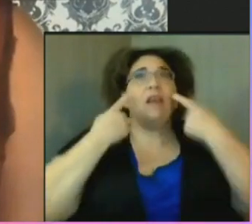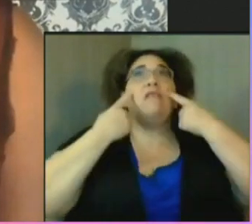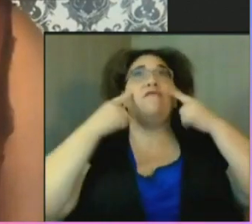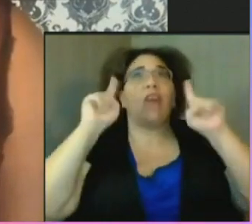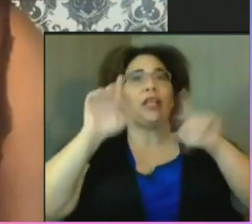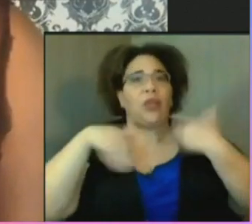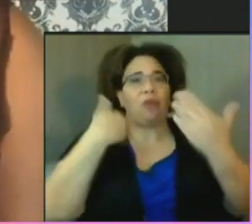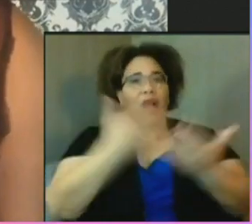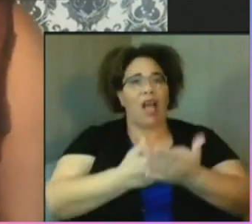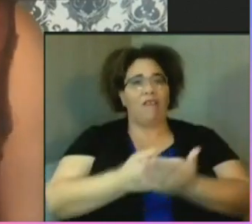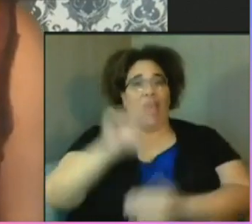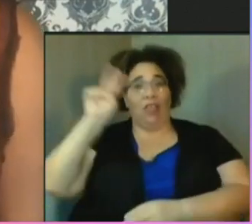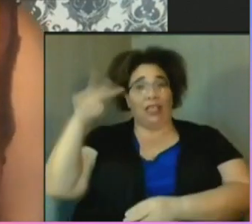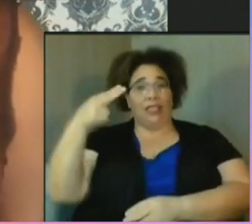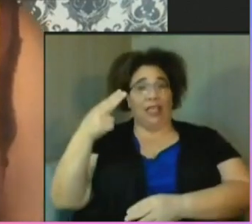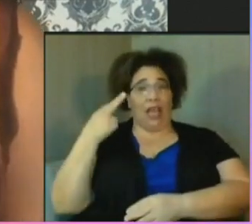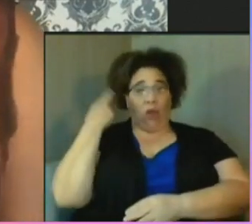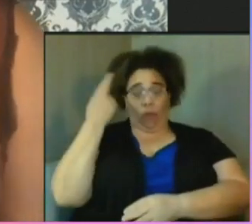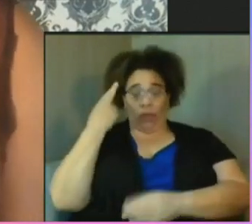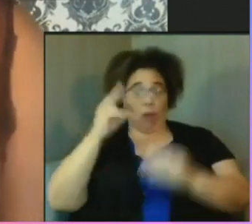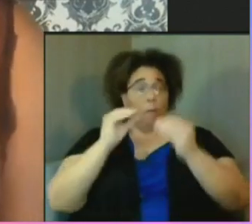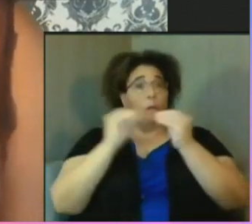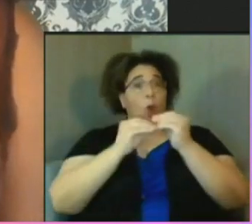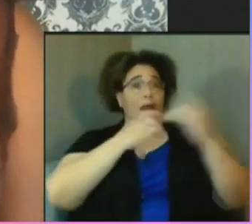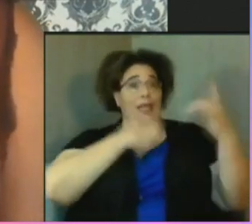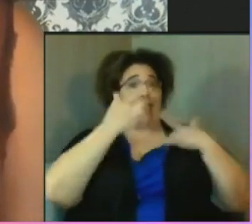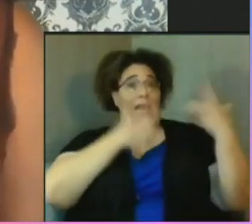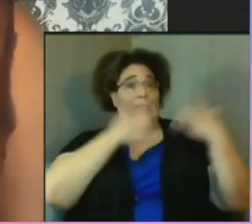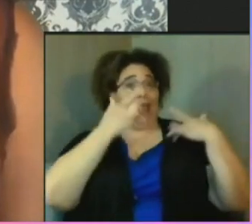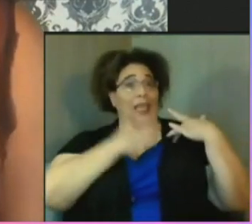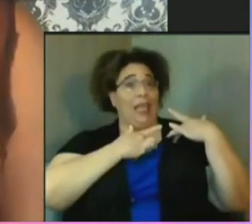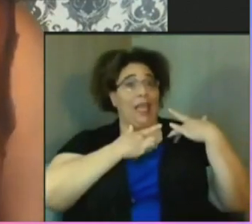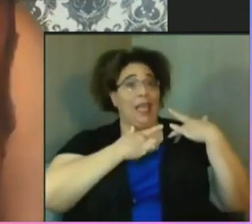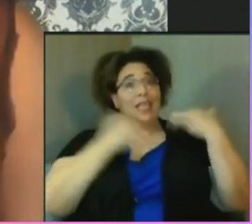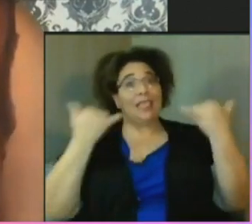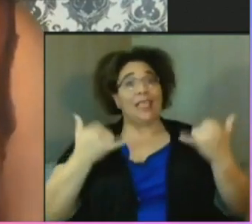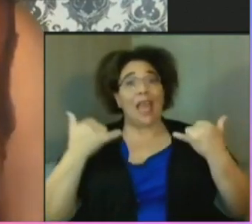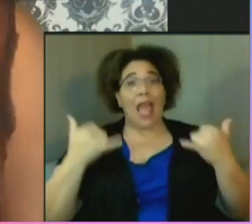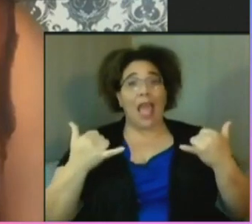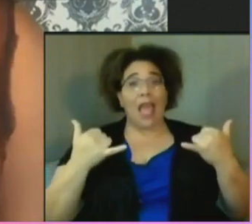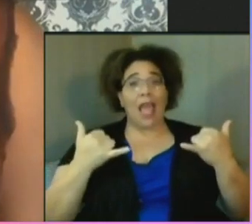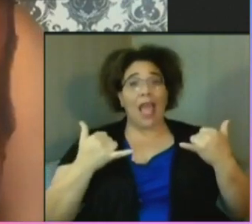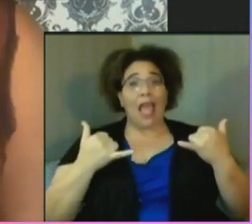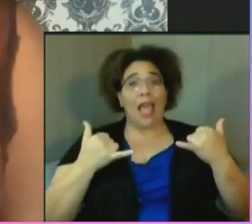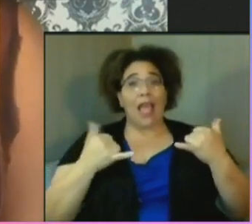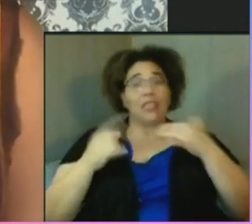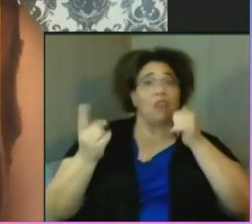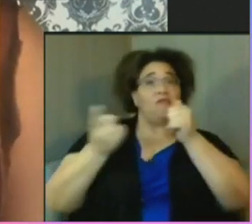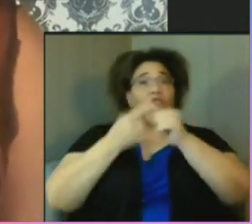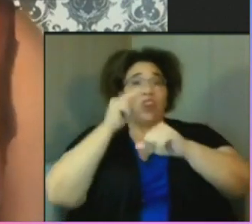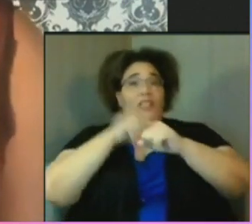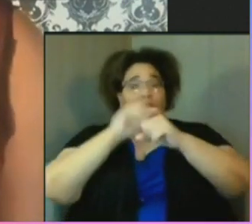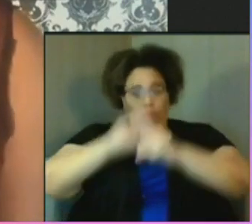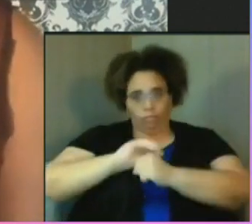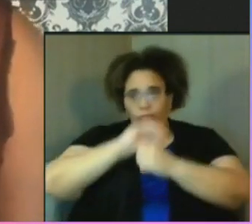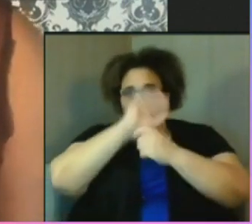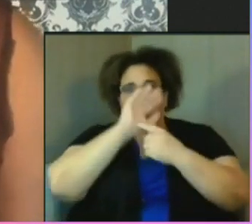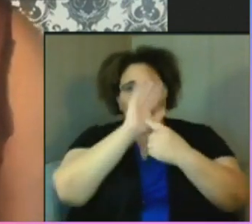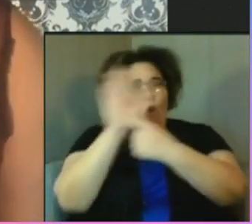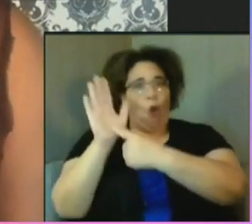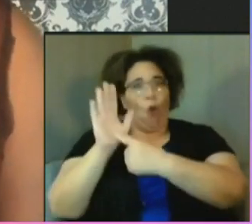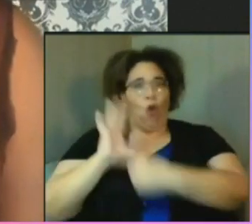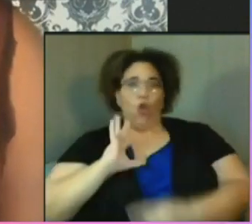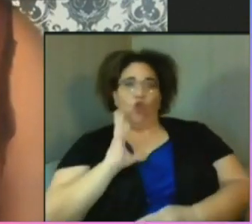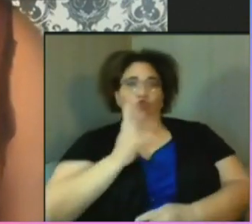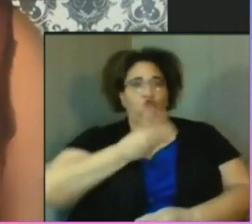reason is because, more excitingly maybe, is today is the premiere of my new documentary, the new